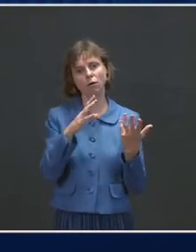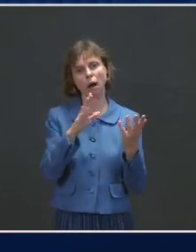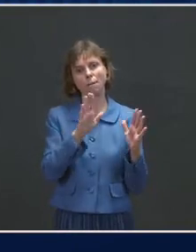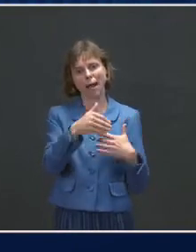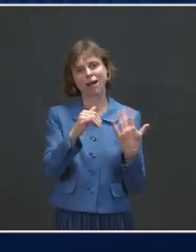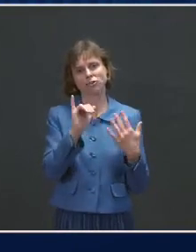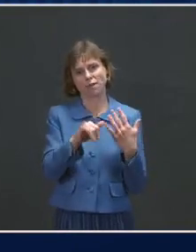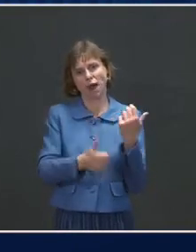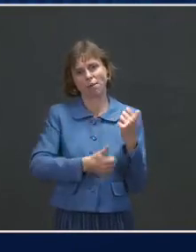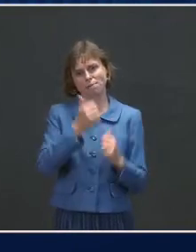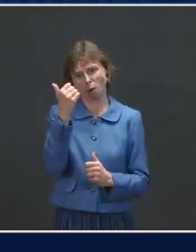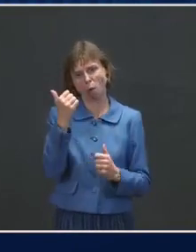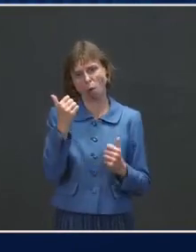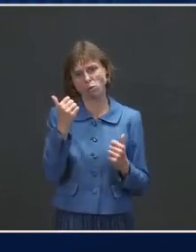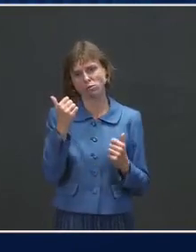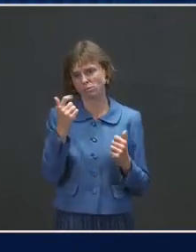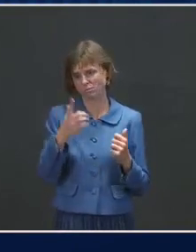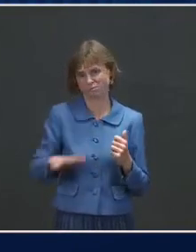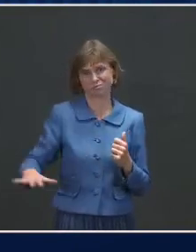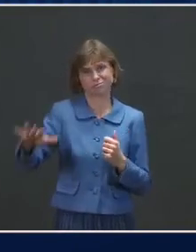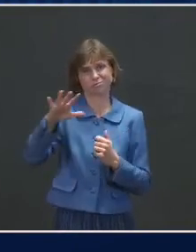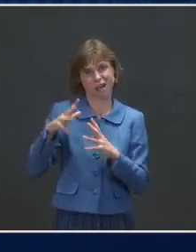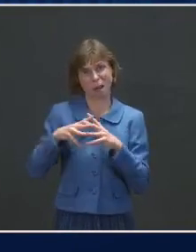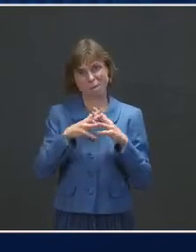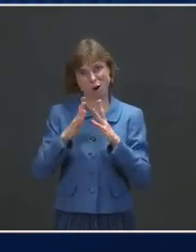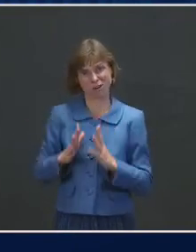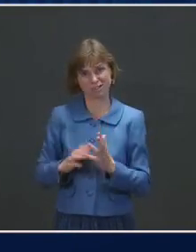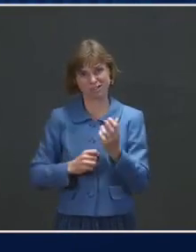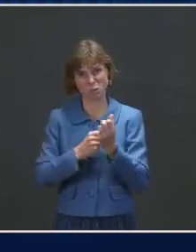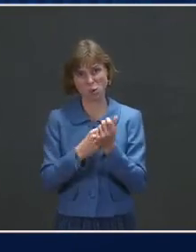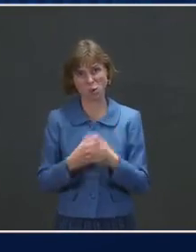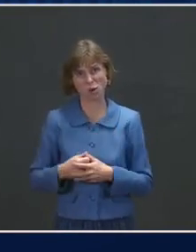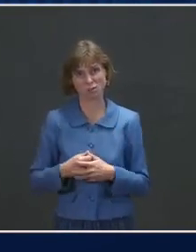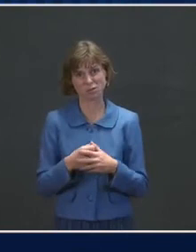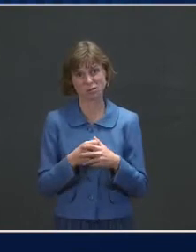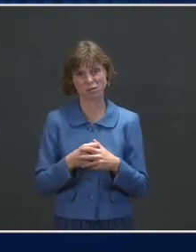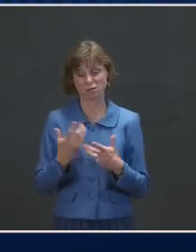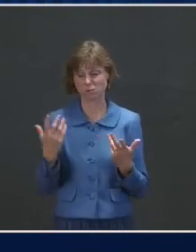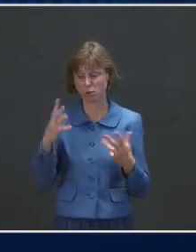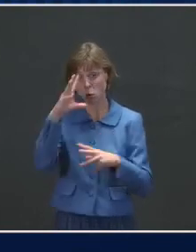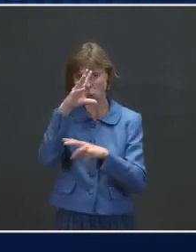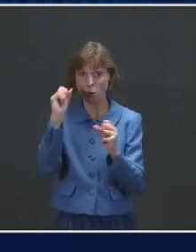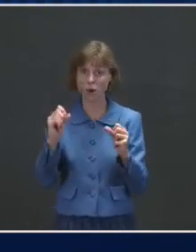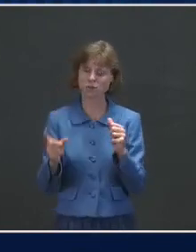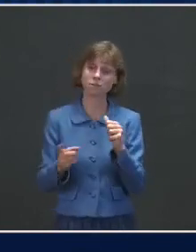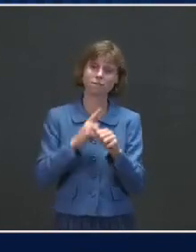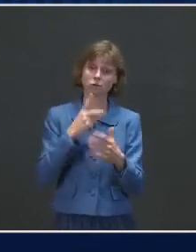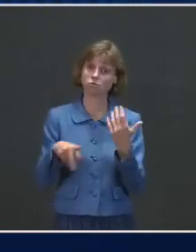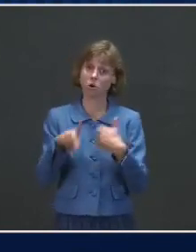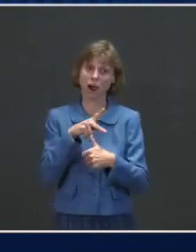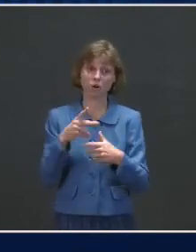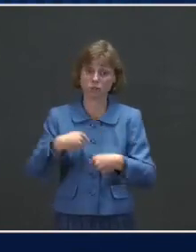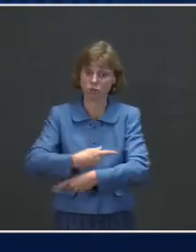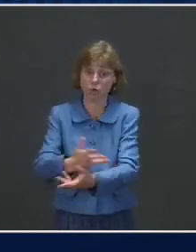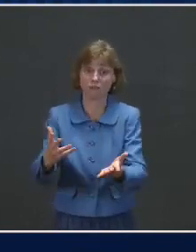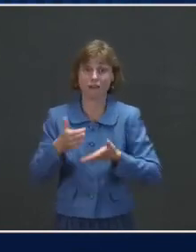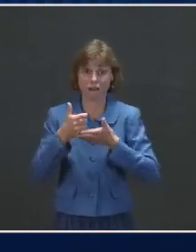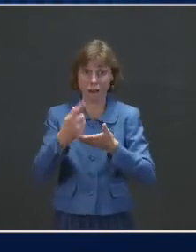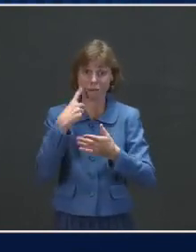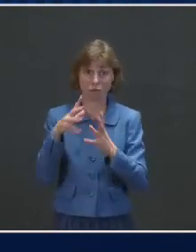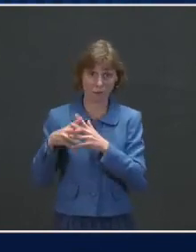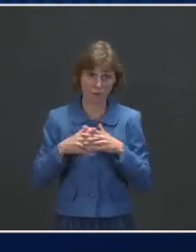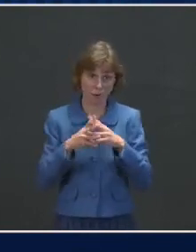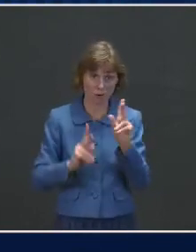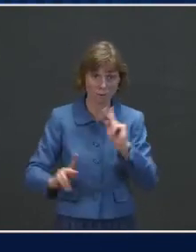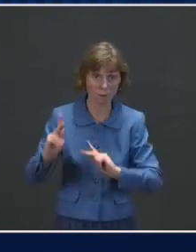support. The president is his first priority is getting relief to the American people. But the vast majority